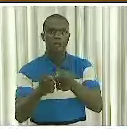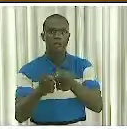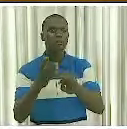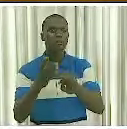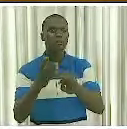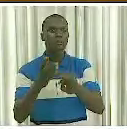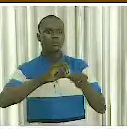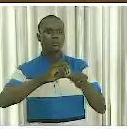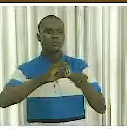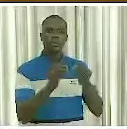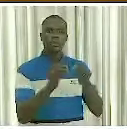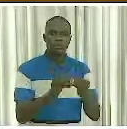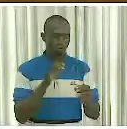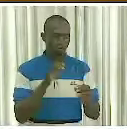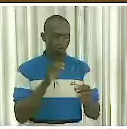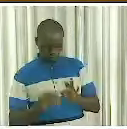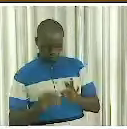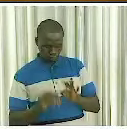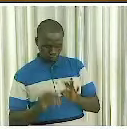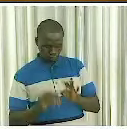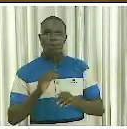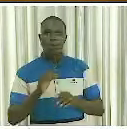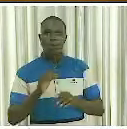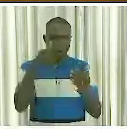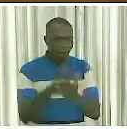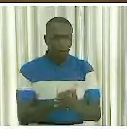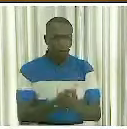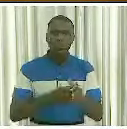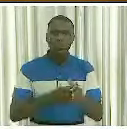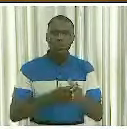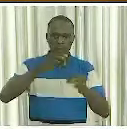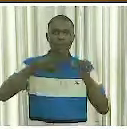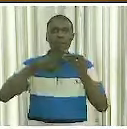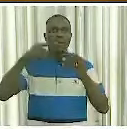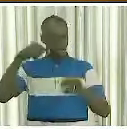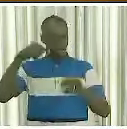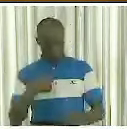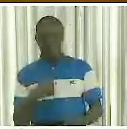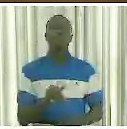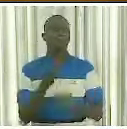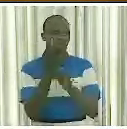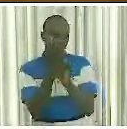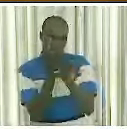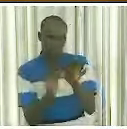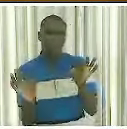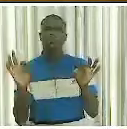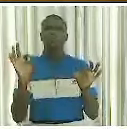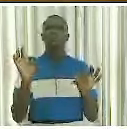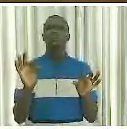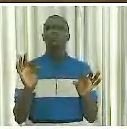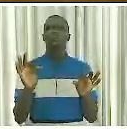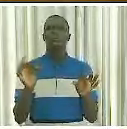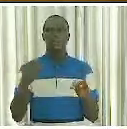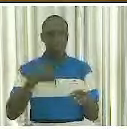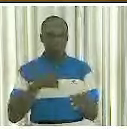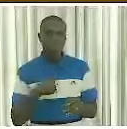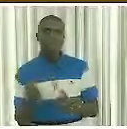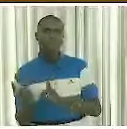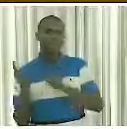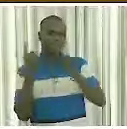can through. I get an automatic text which tell me say, ah, you don't register, and it will